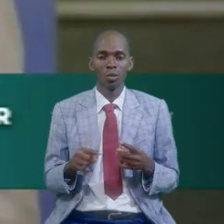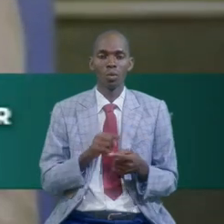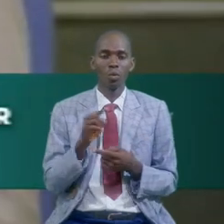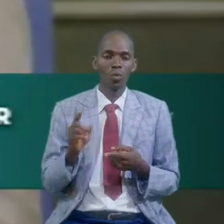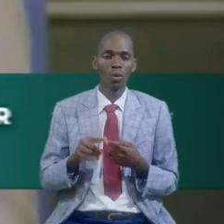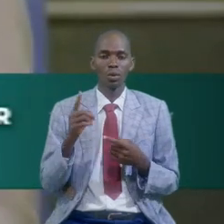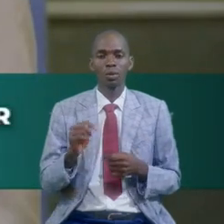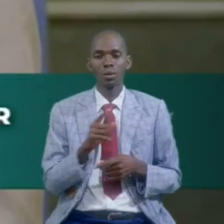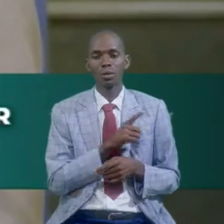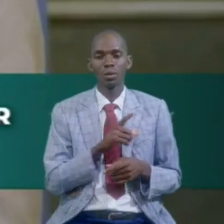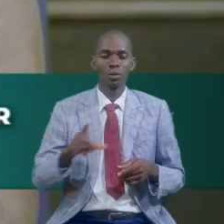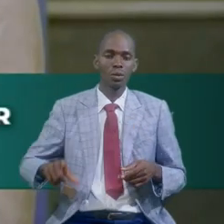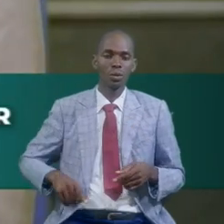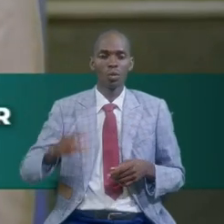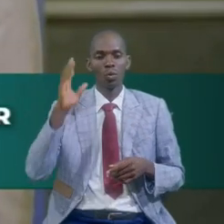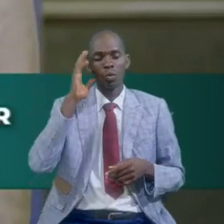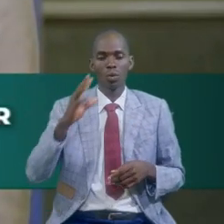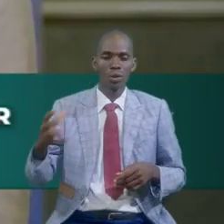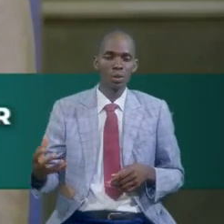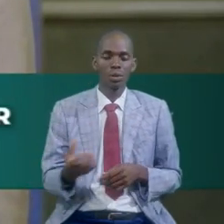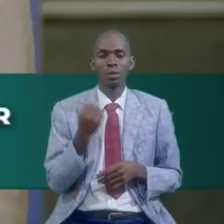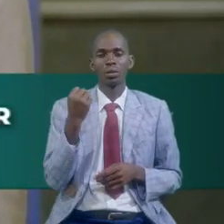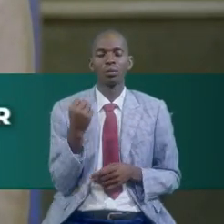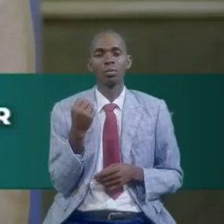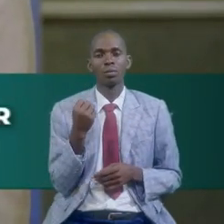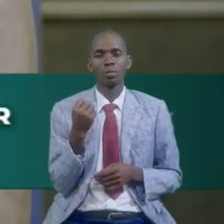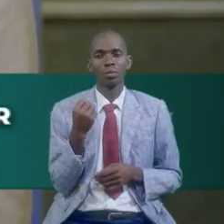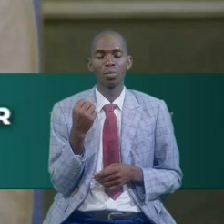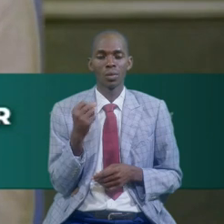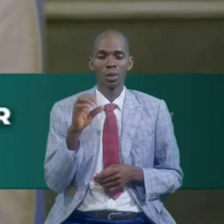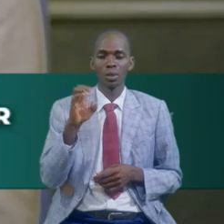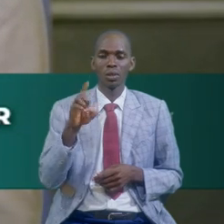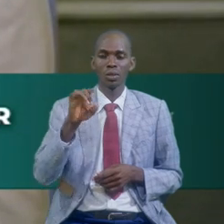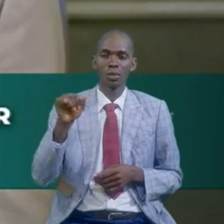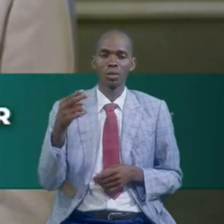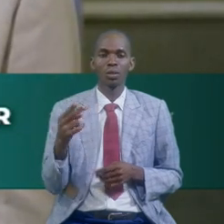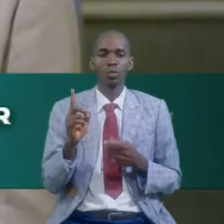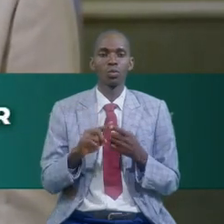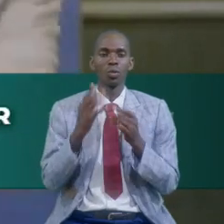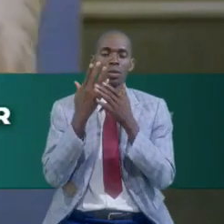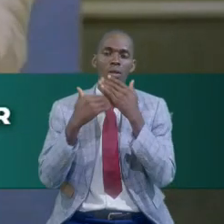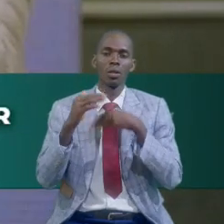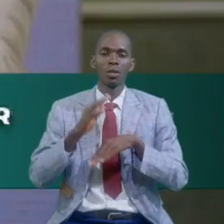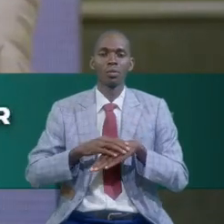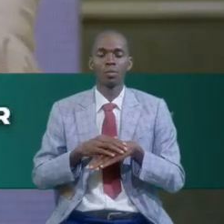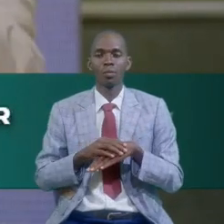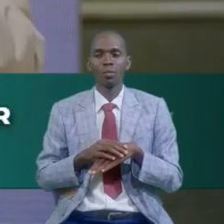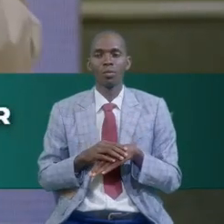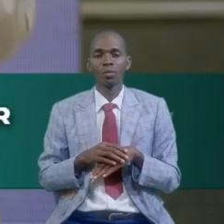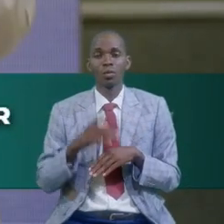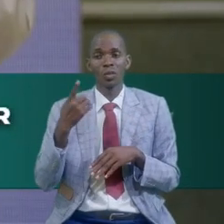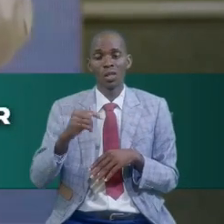Lord will take up Elijah into heaven. The man wanted to